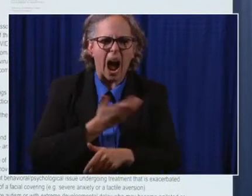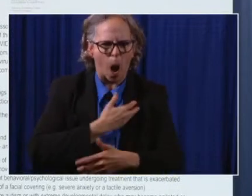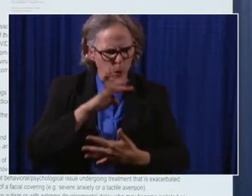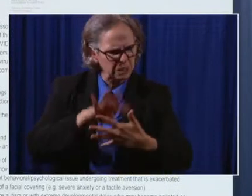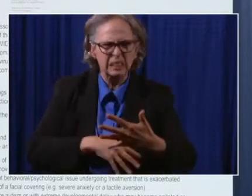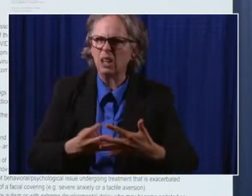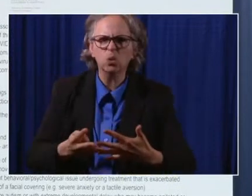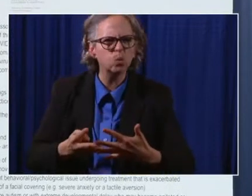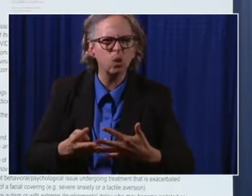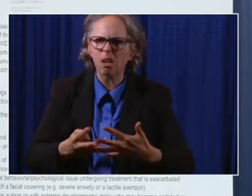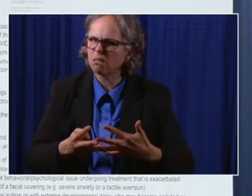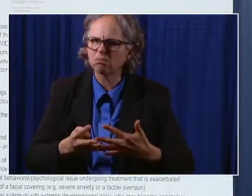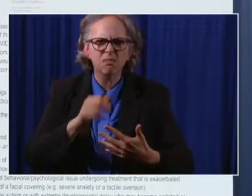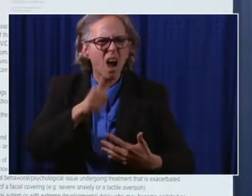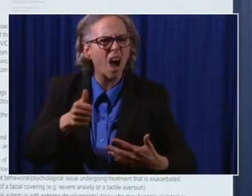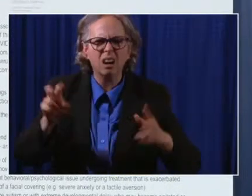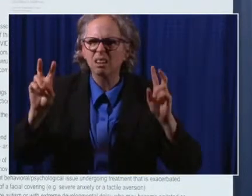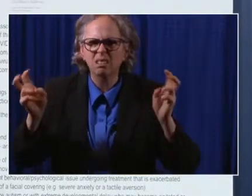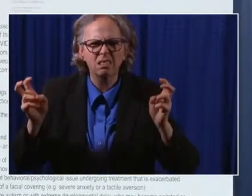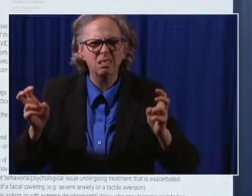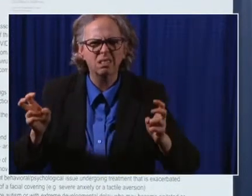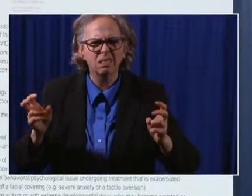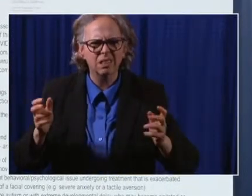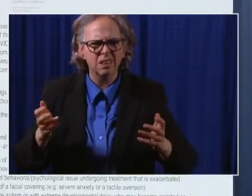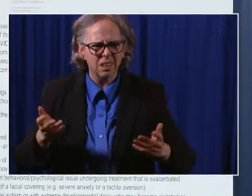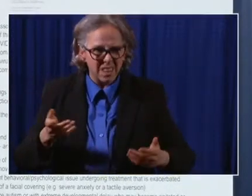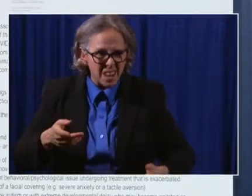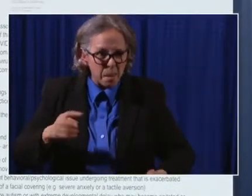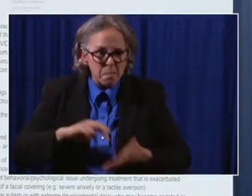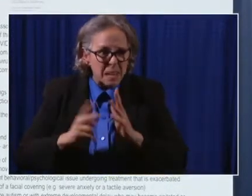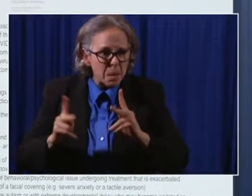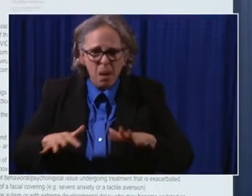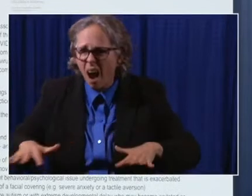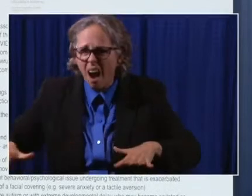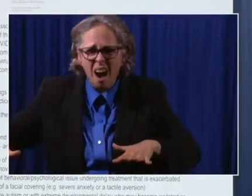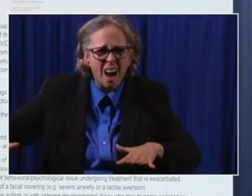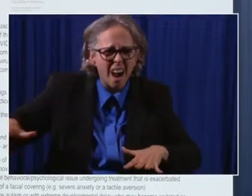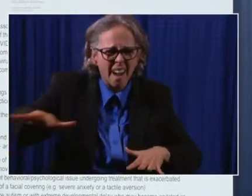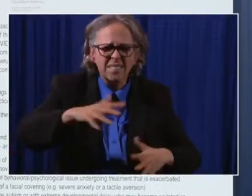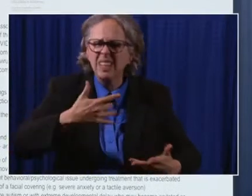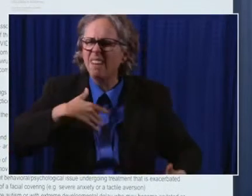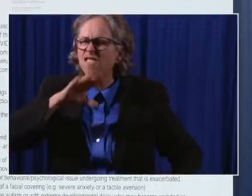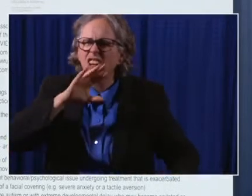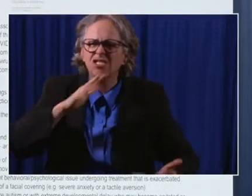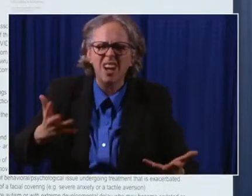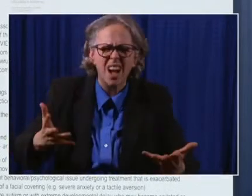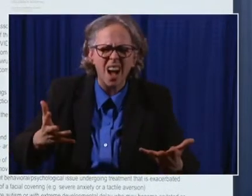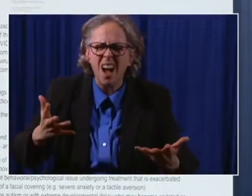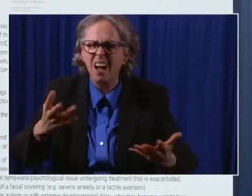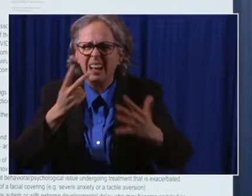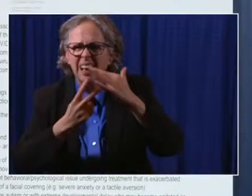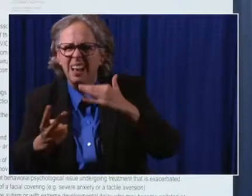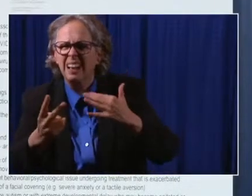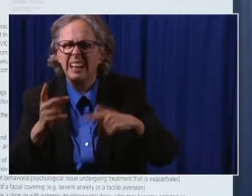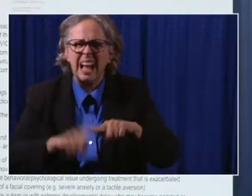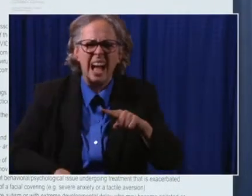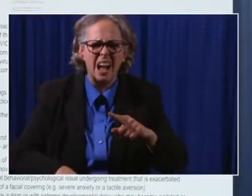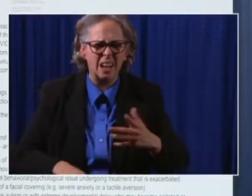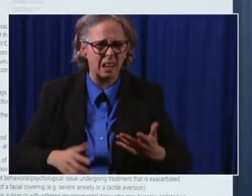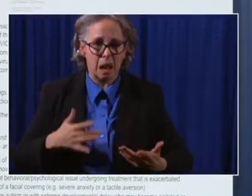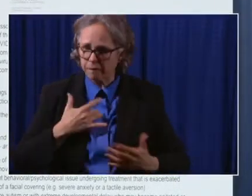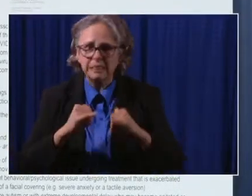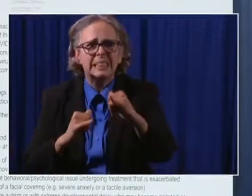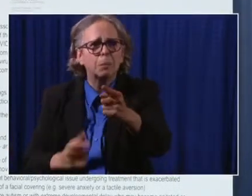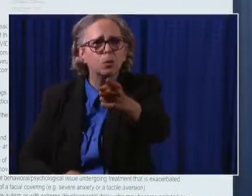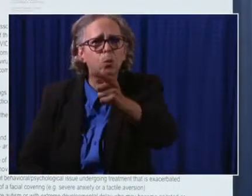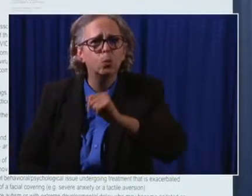Everyone, I think, feels frustrated by the uncertainty of what is ahead. I certainly share that frustration.